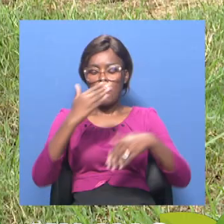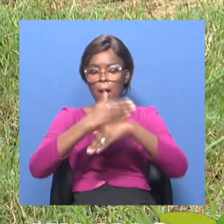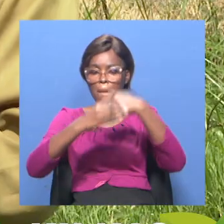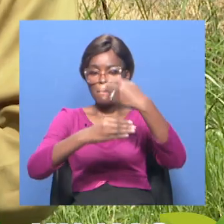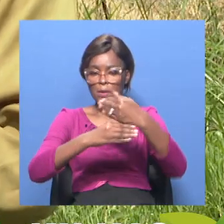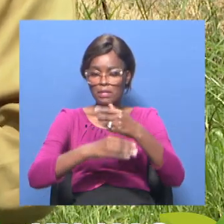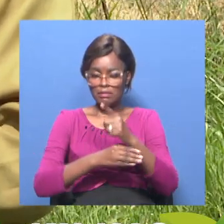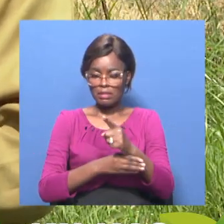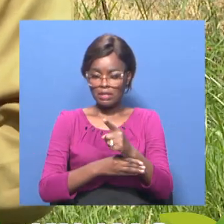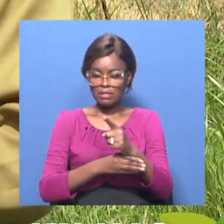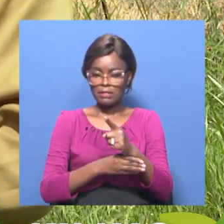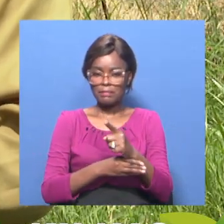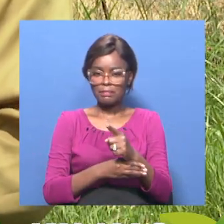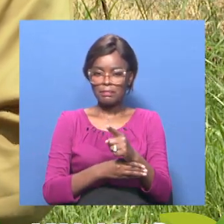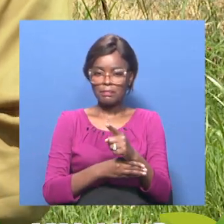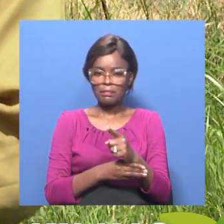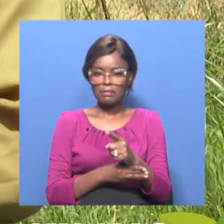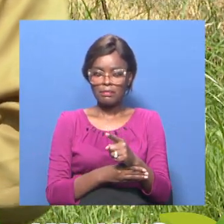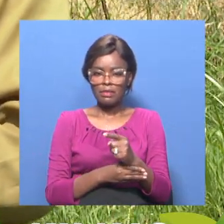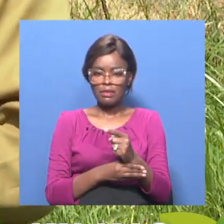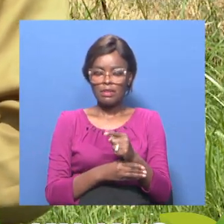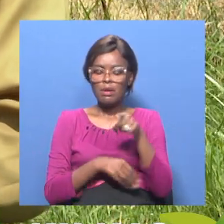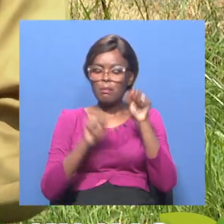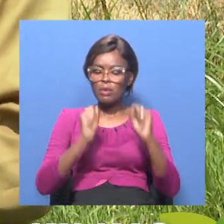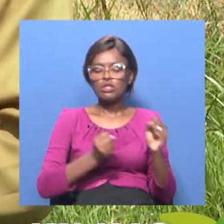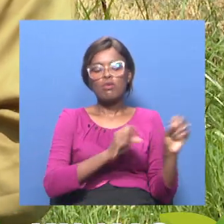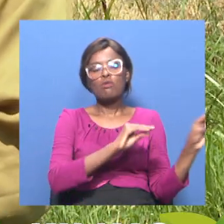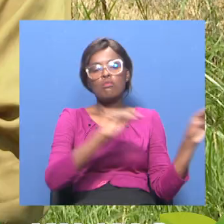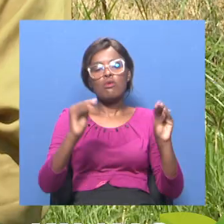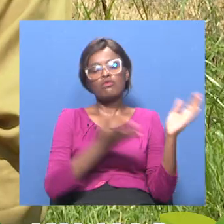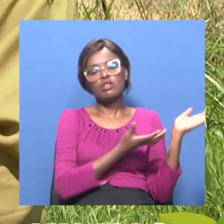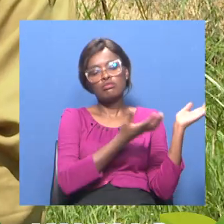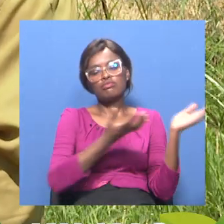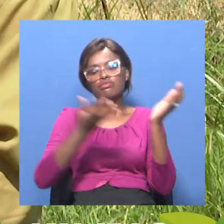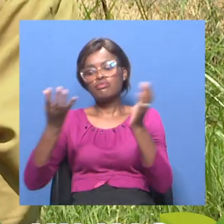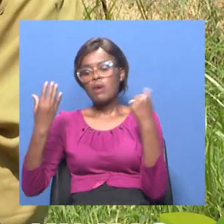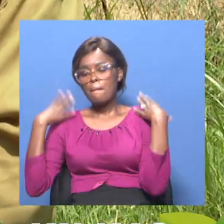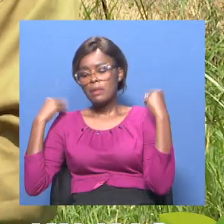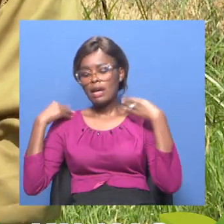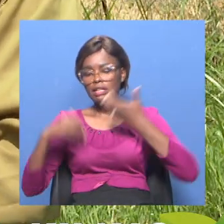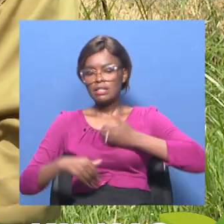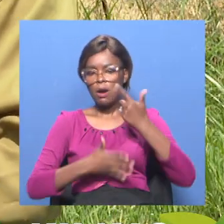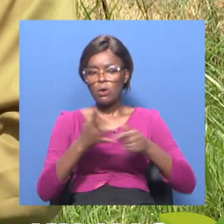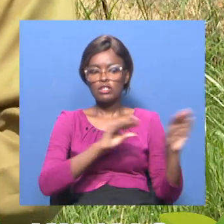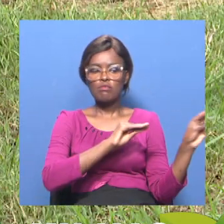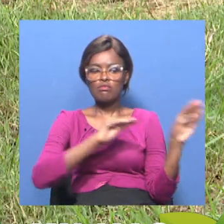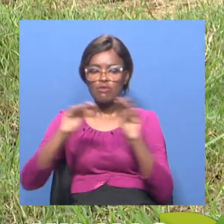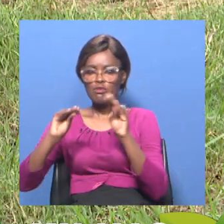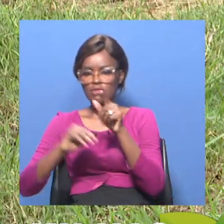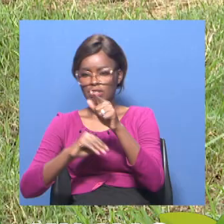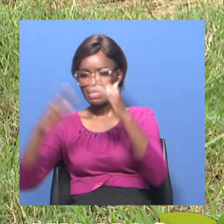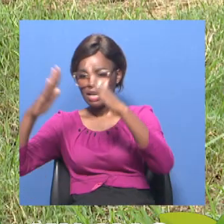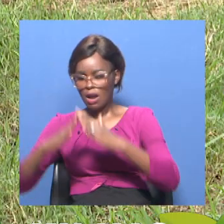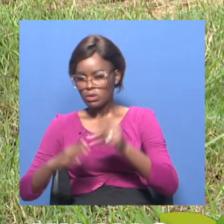beauty about mobile coops is that they are easily movable. So our practice involves moving the houses at least